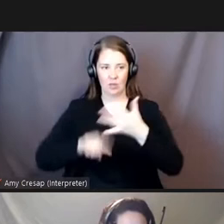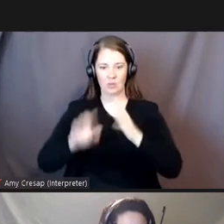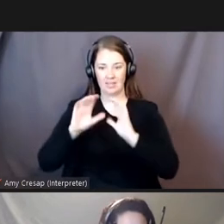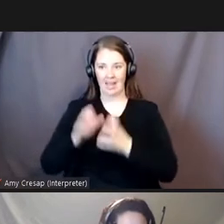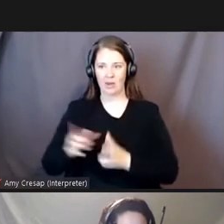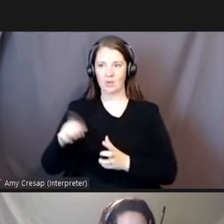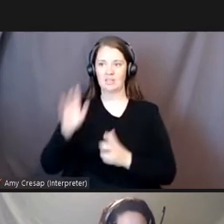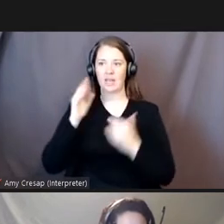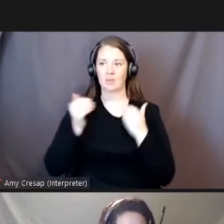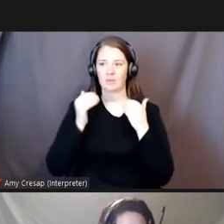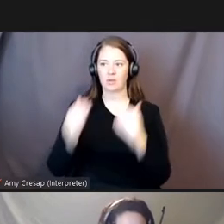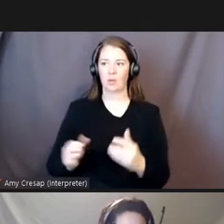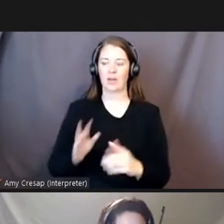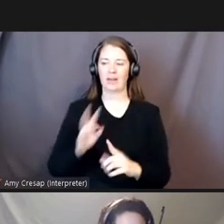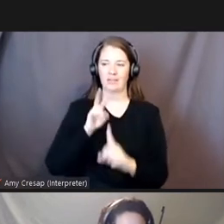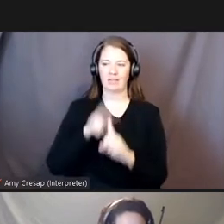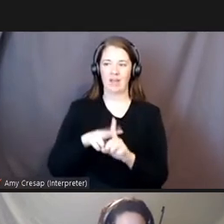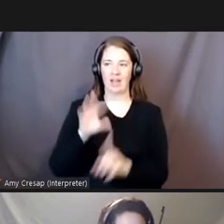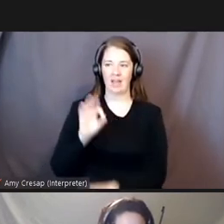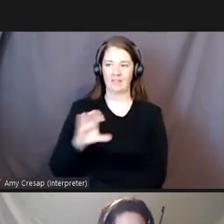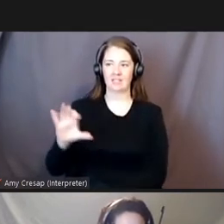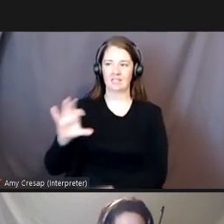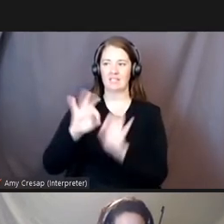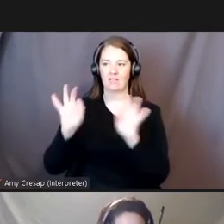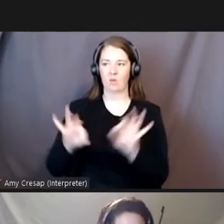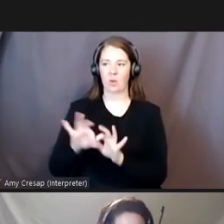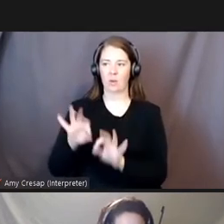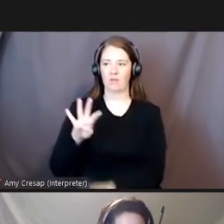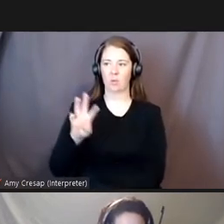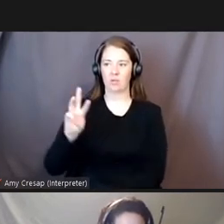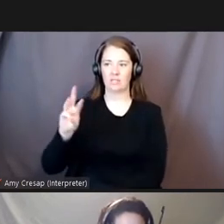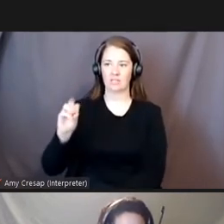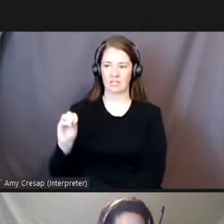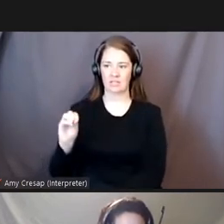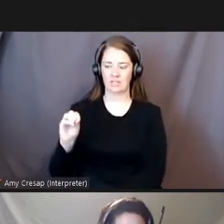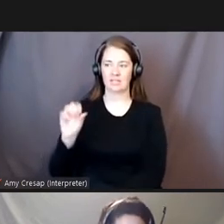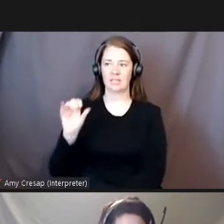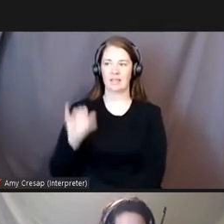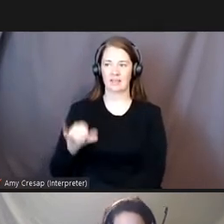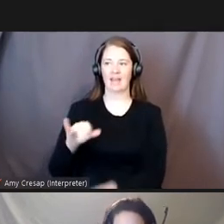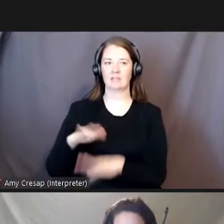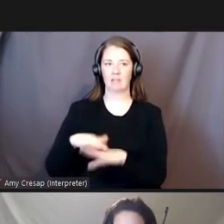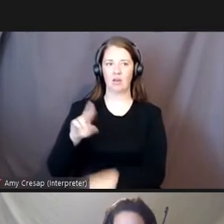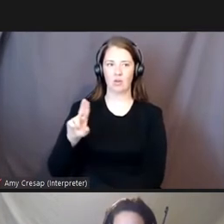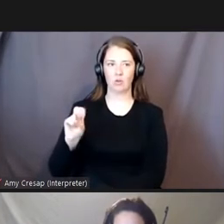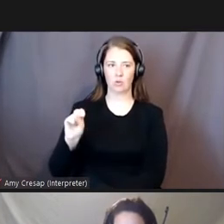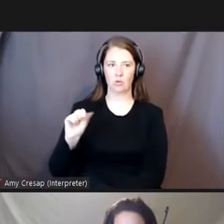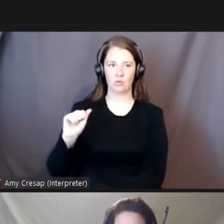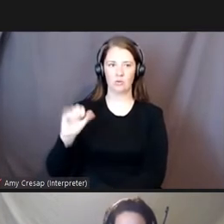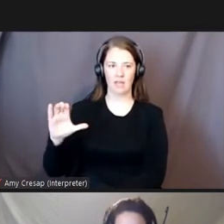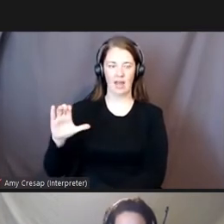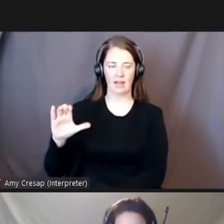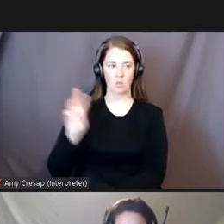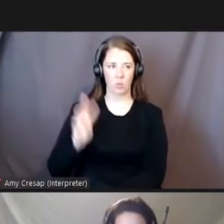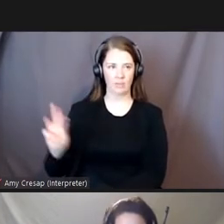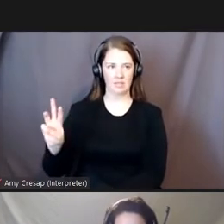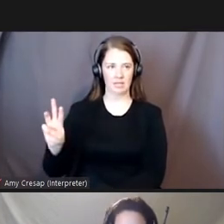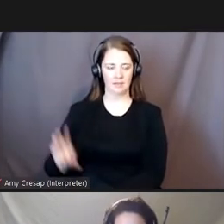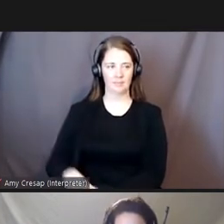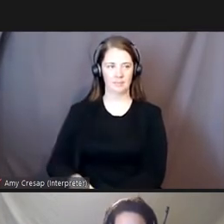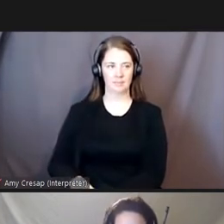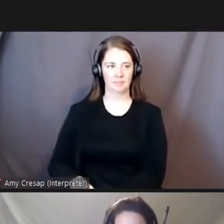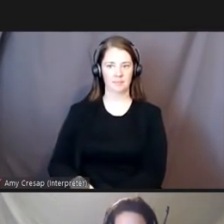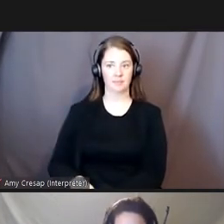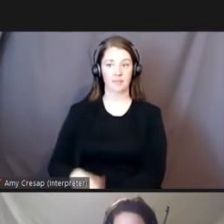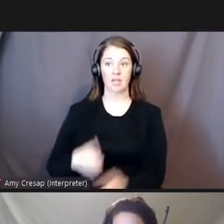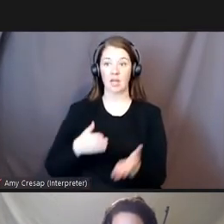on the Universal Service Administrative Company's USAC's website. The services that will be